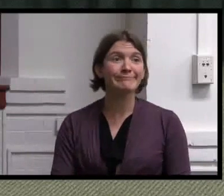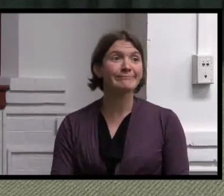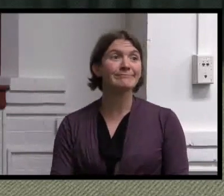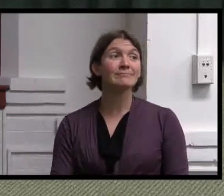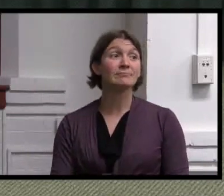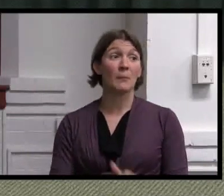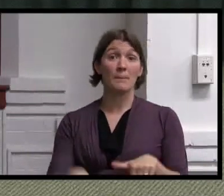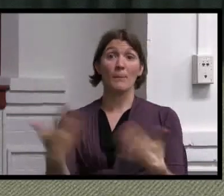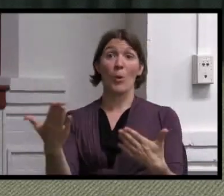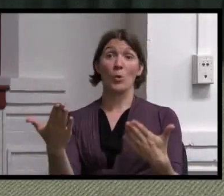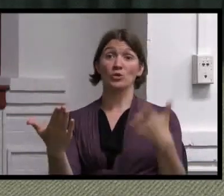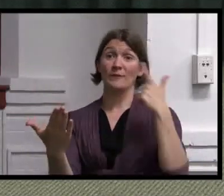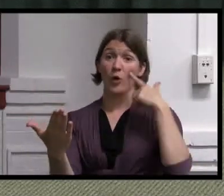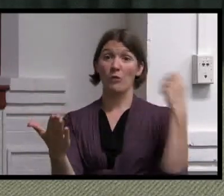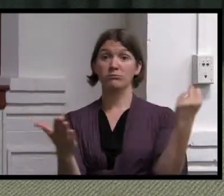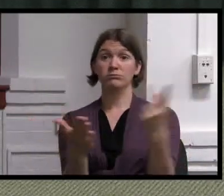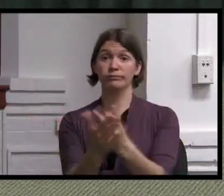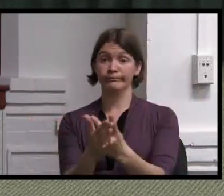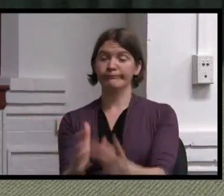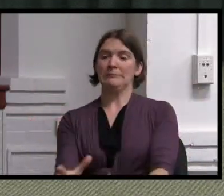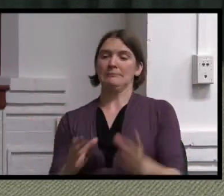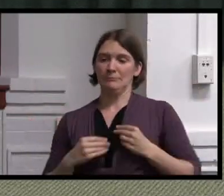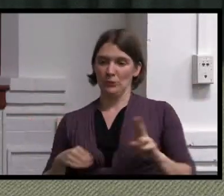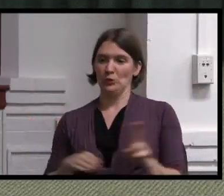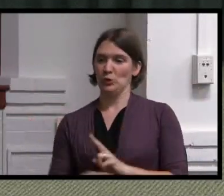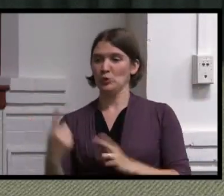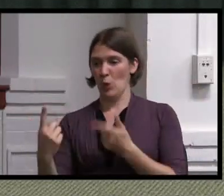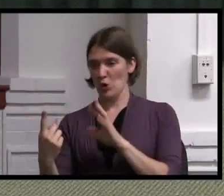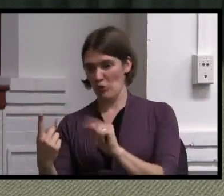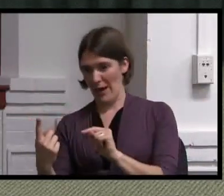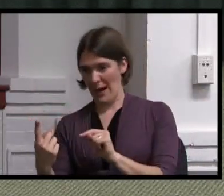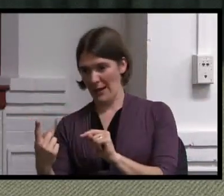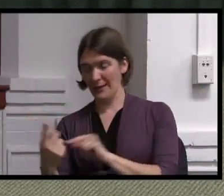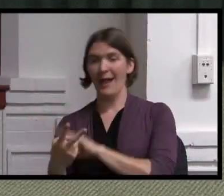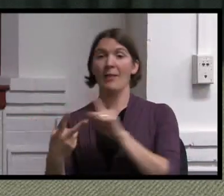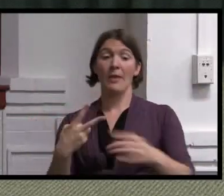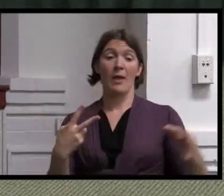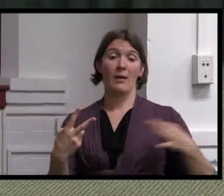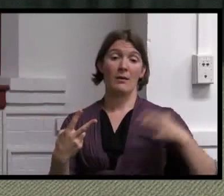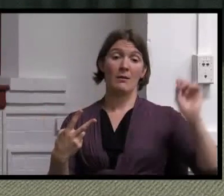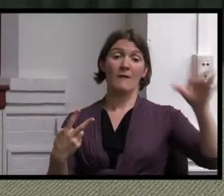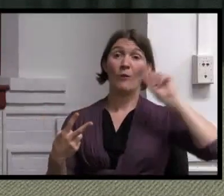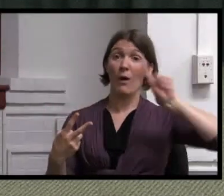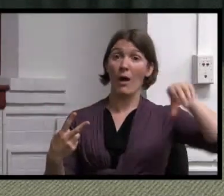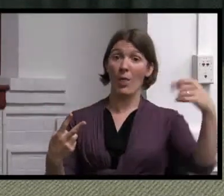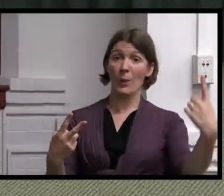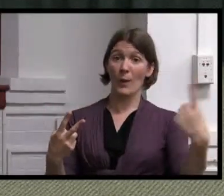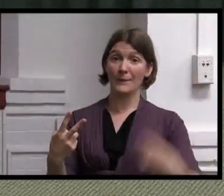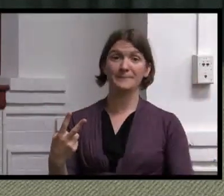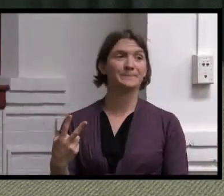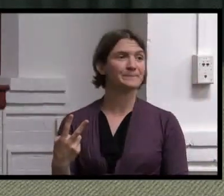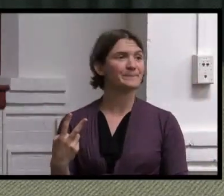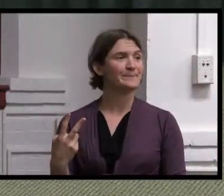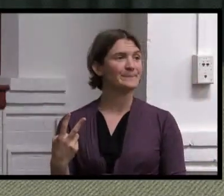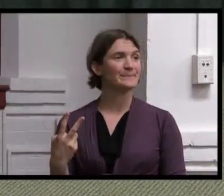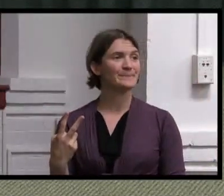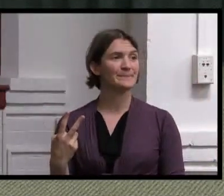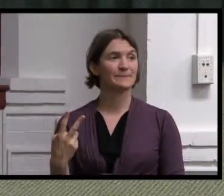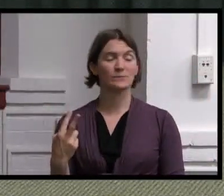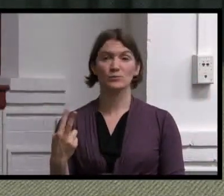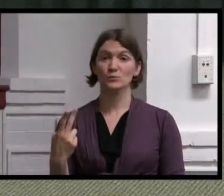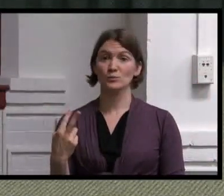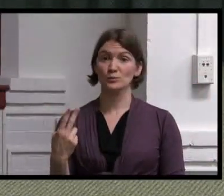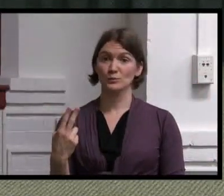have a motion to accept and appropriate a grant from the Crosby Gannett Fund and to apply for a grant from the